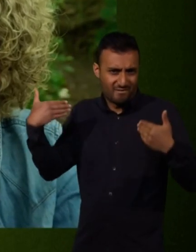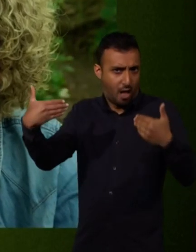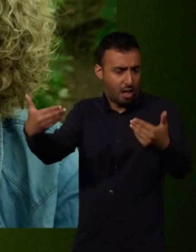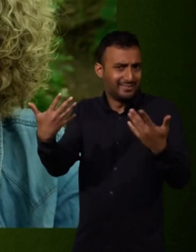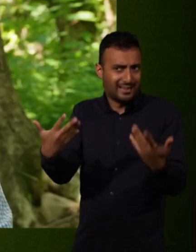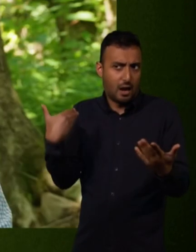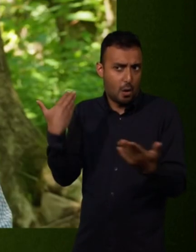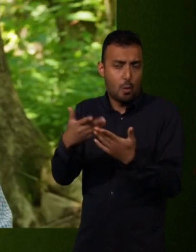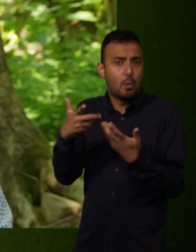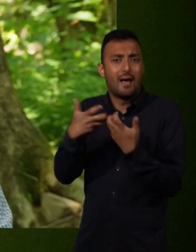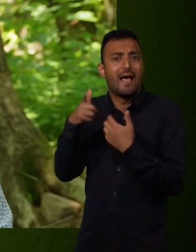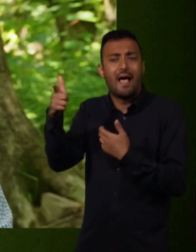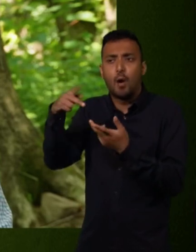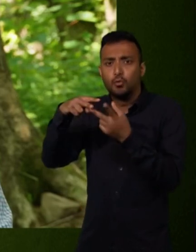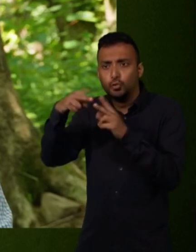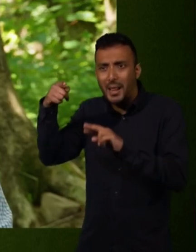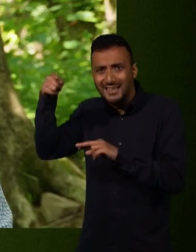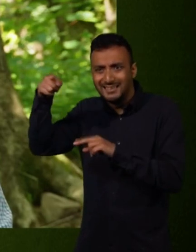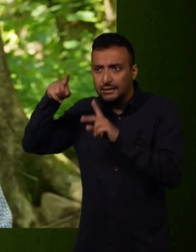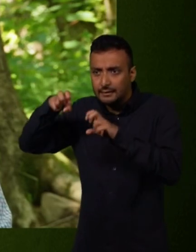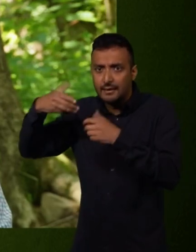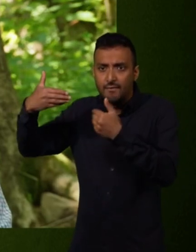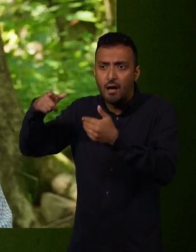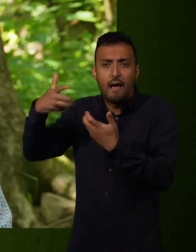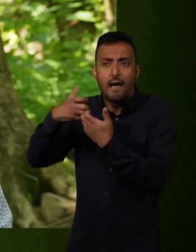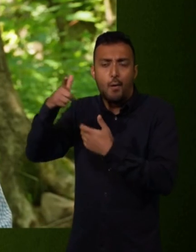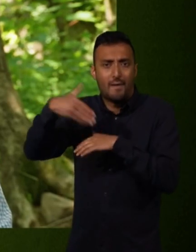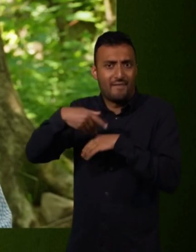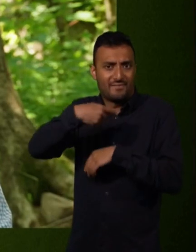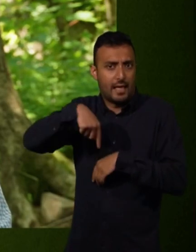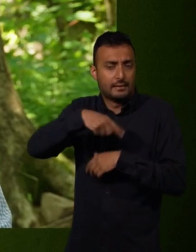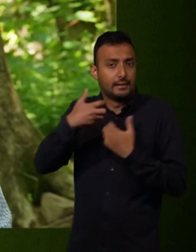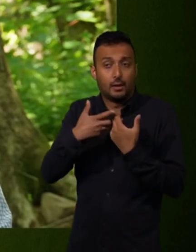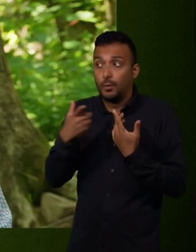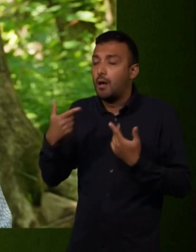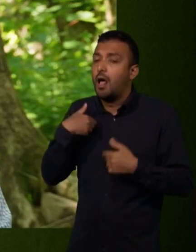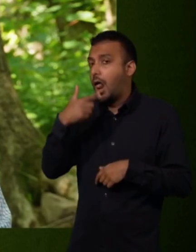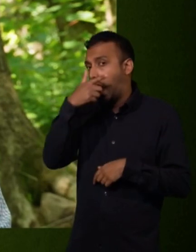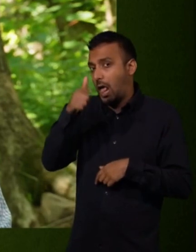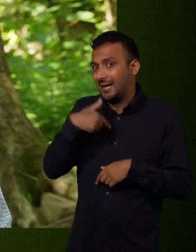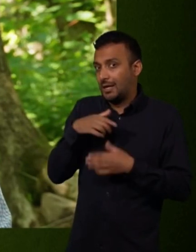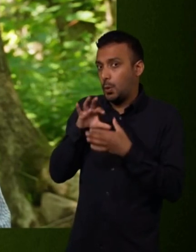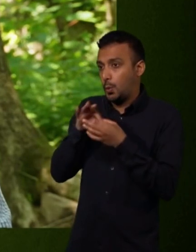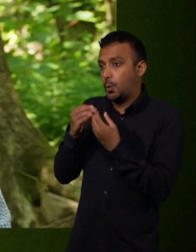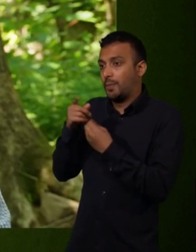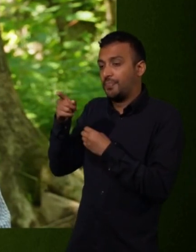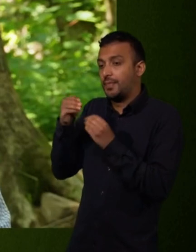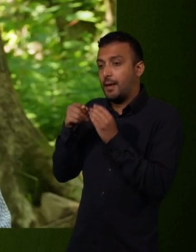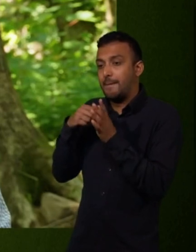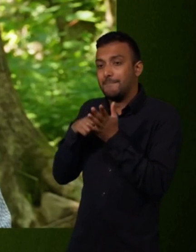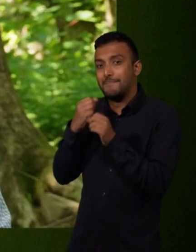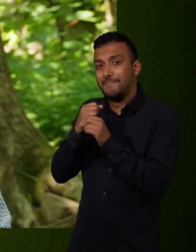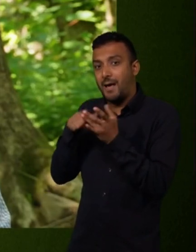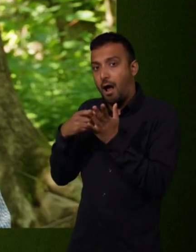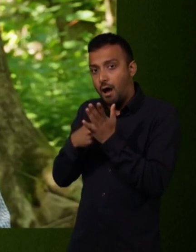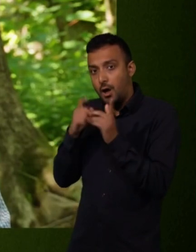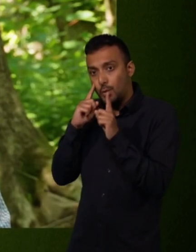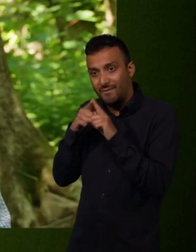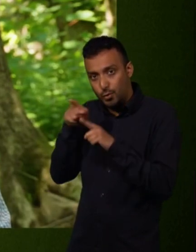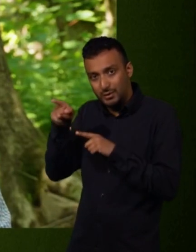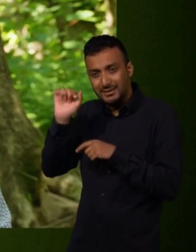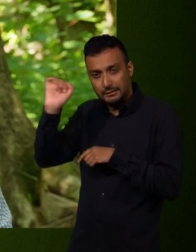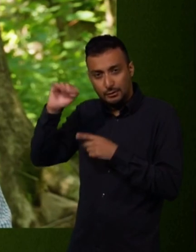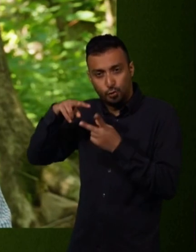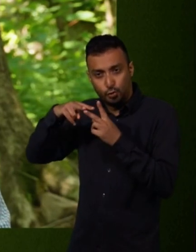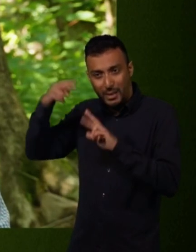efforts? We were lucky right at the beginning to work with Bangor University. Their geneticists looked at the small population that was left in the